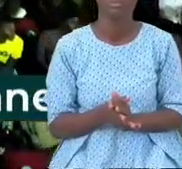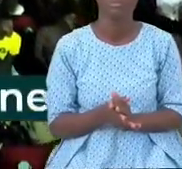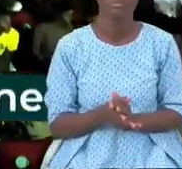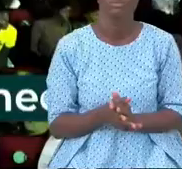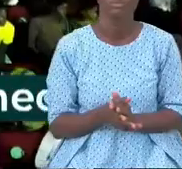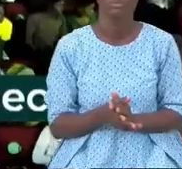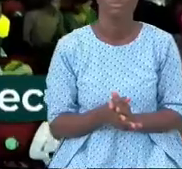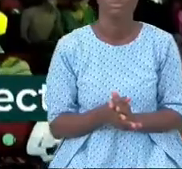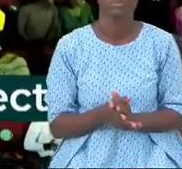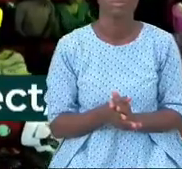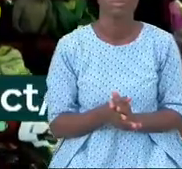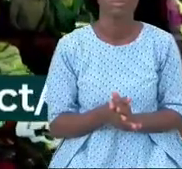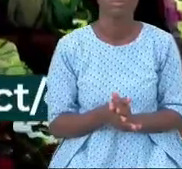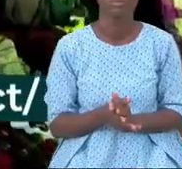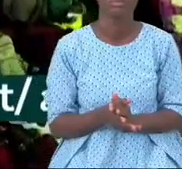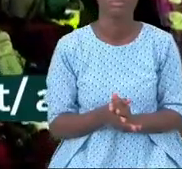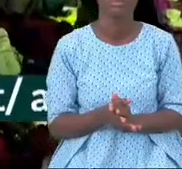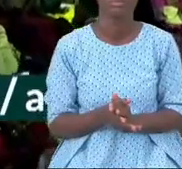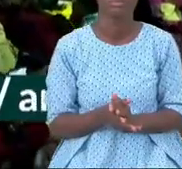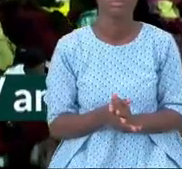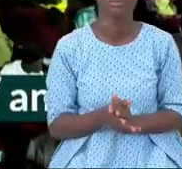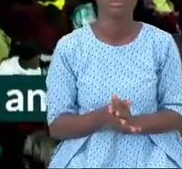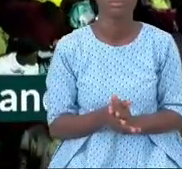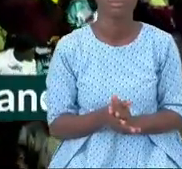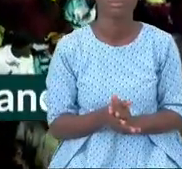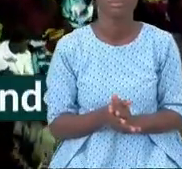Hurry up, but take all the details.